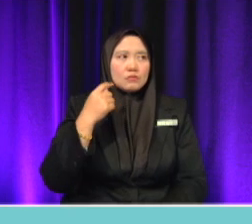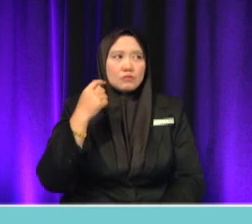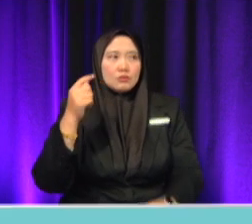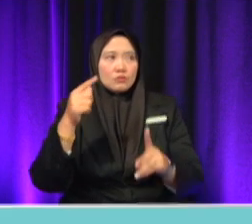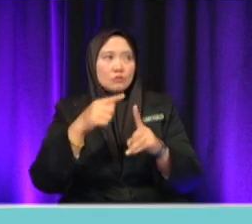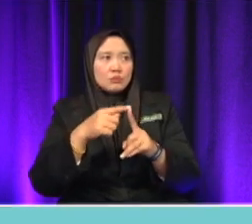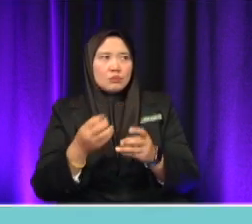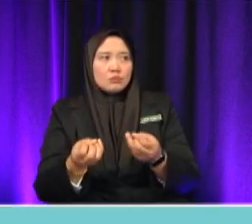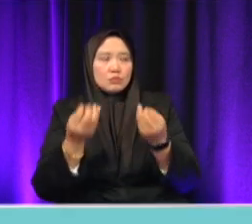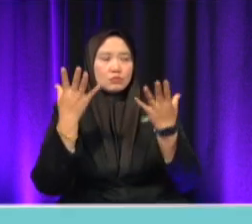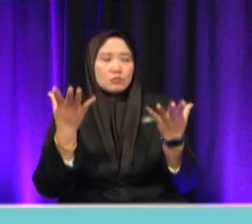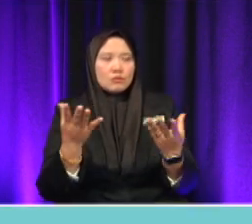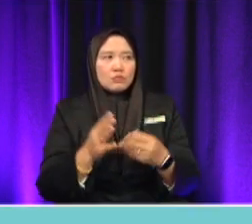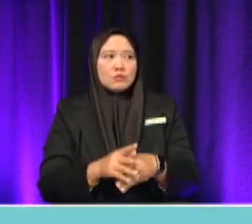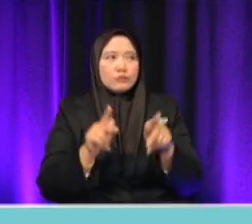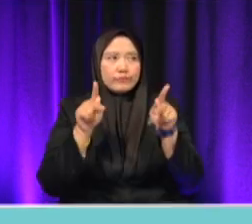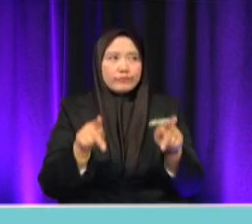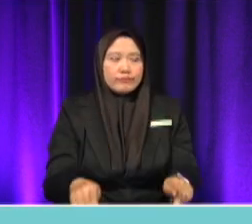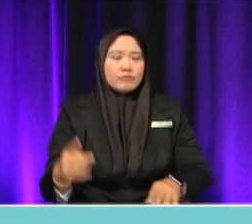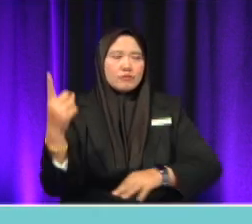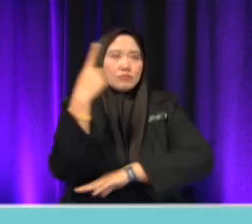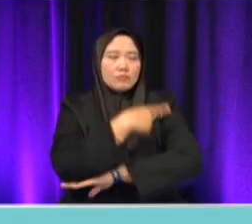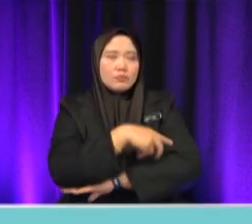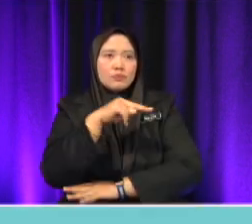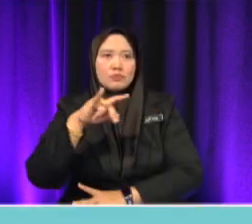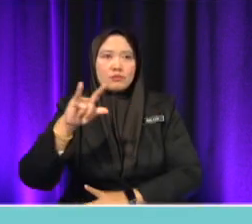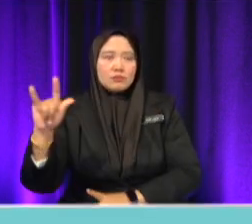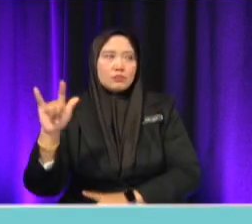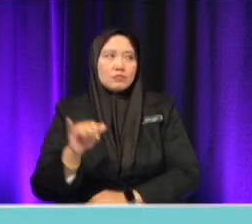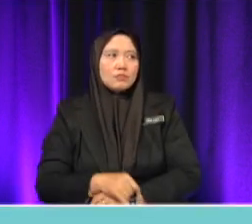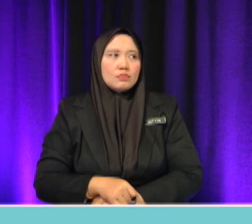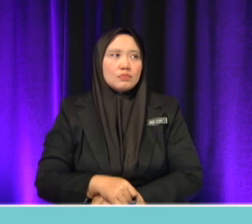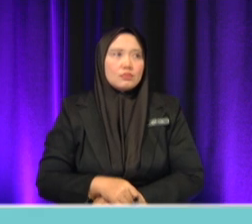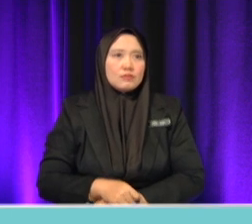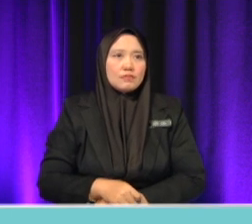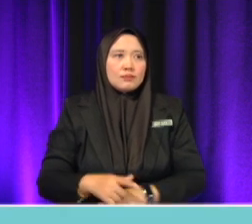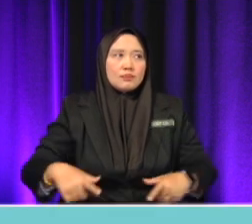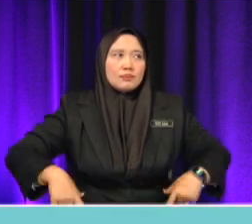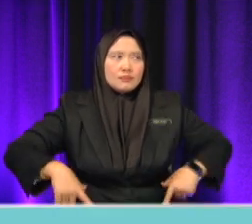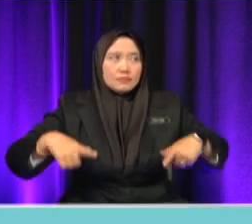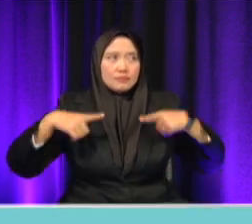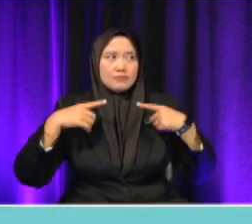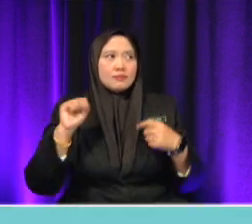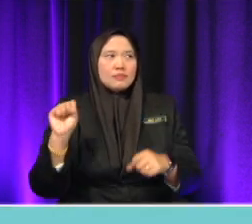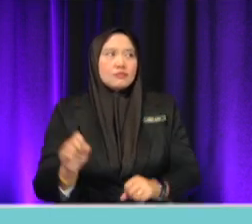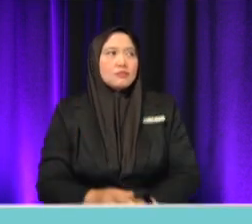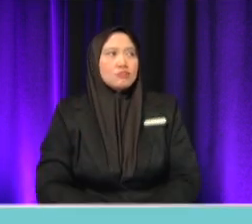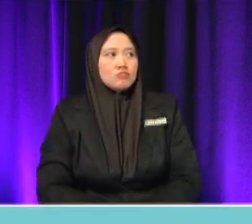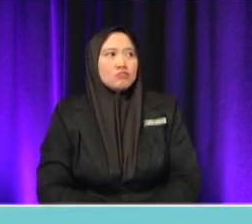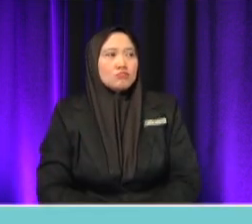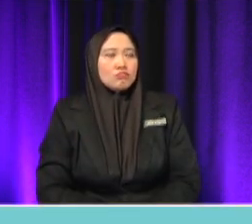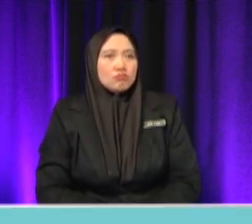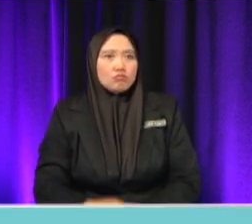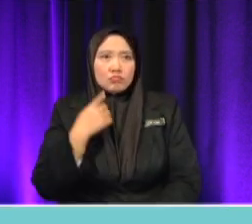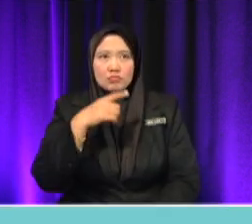daily. All right. Okay, this one I think it's a little bit trickier. There's more alphabets. Okay, anyone would like to